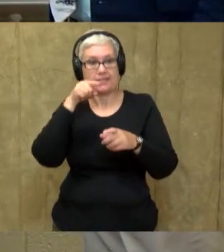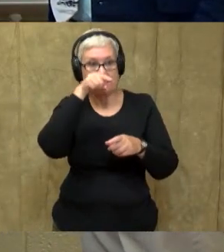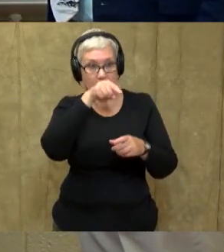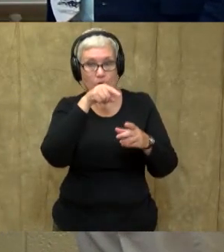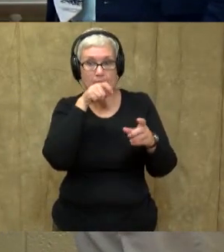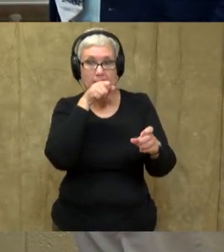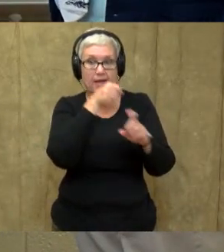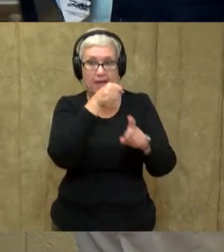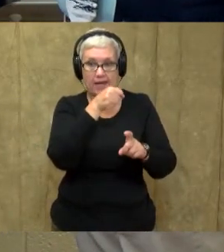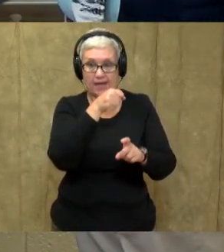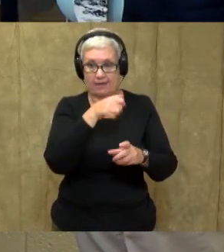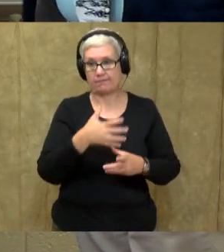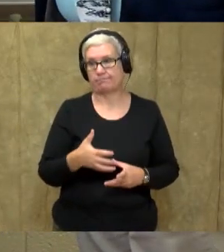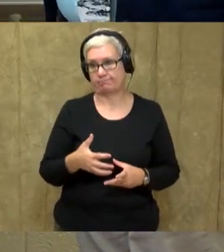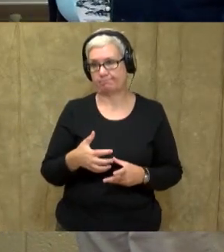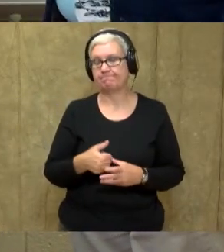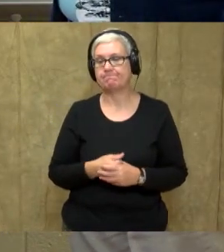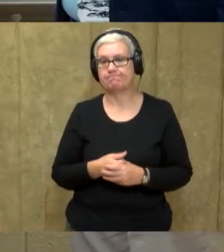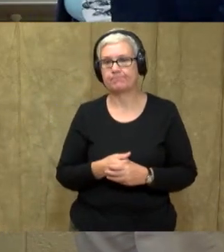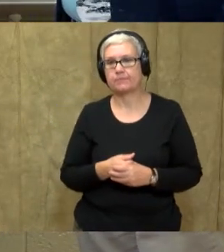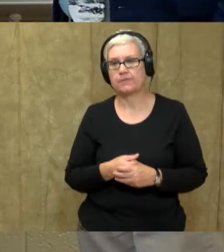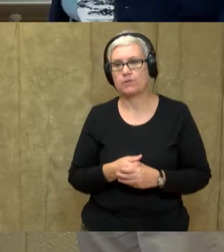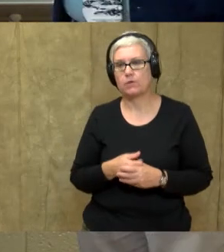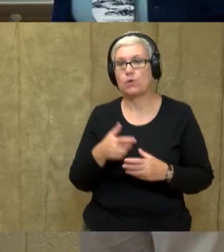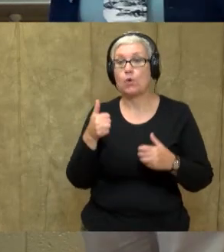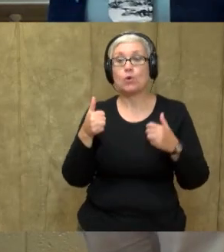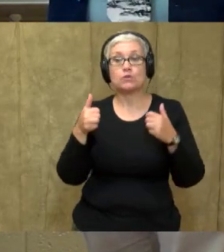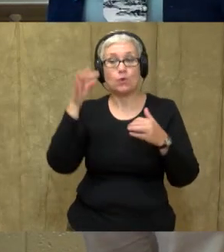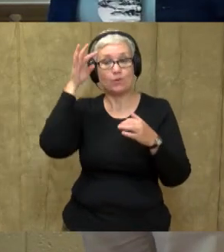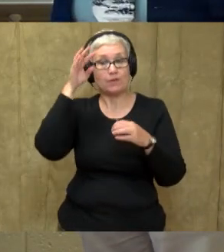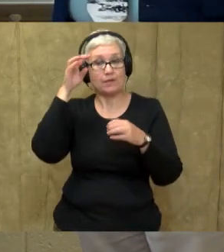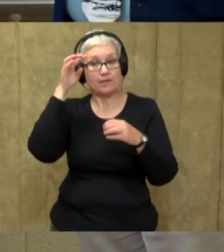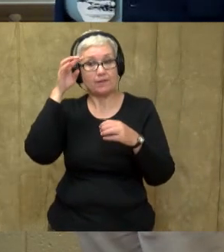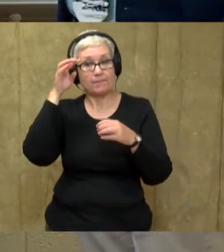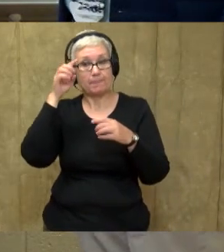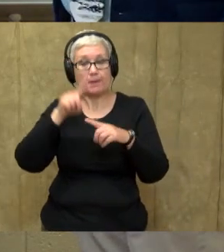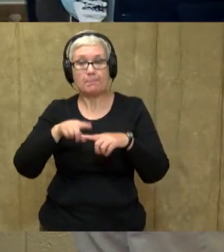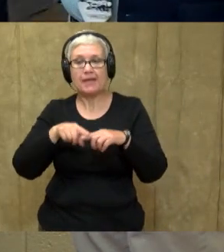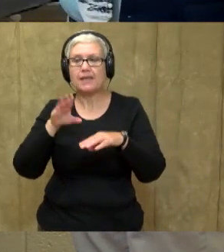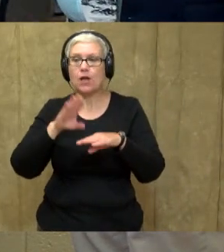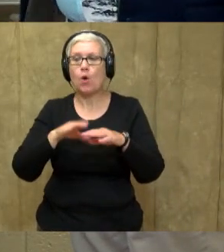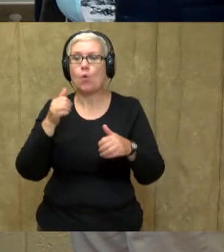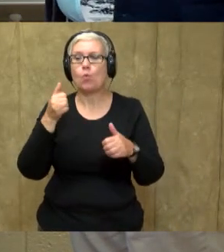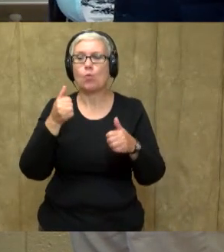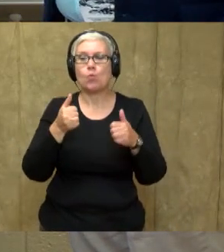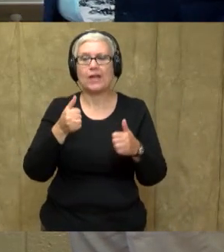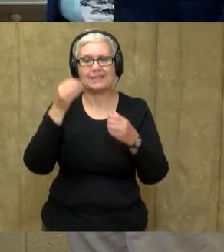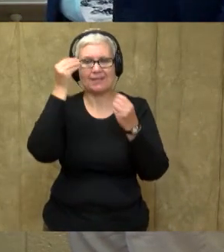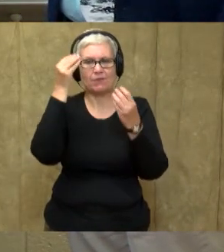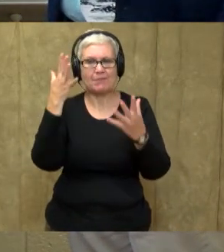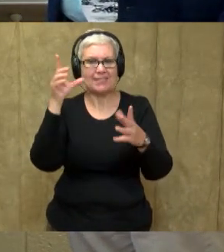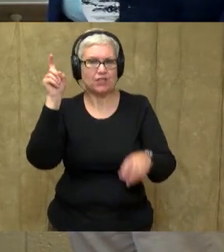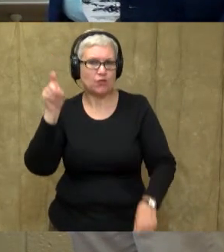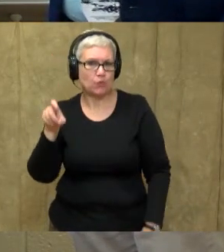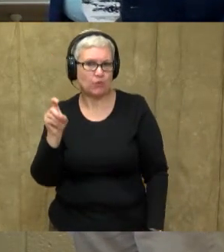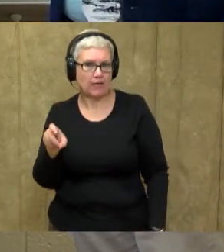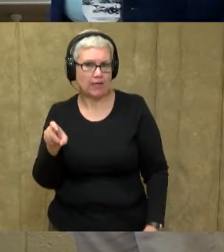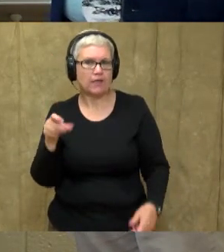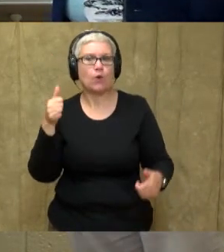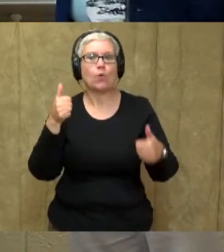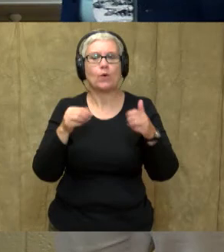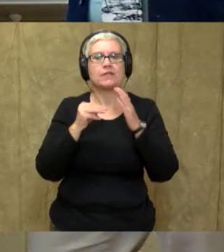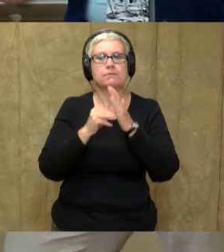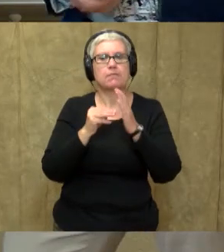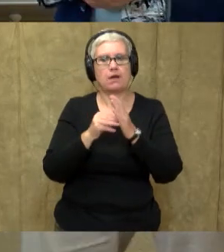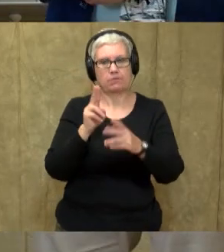weapons? So depending on what you're interested in, you want to consider what kind of model you want to use